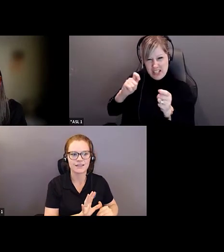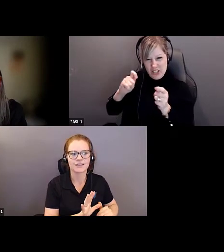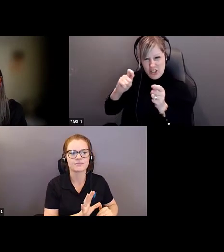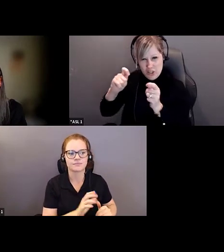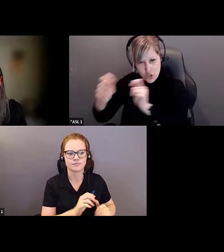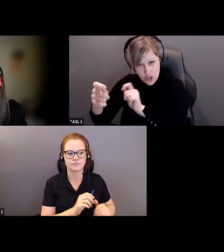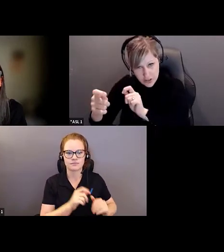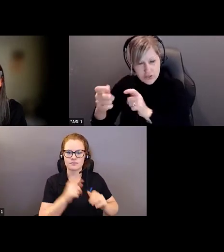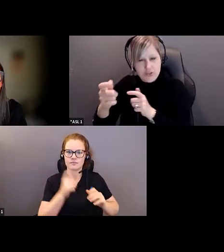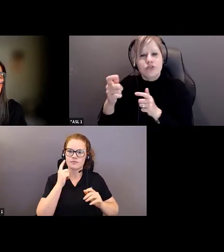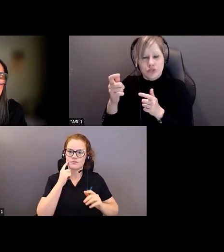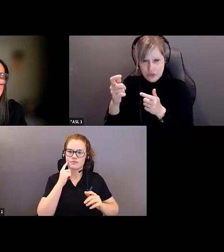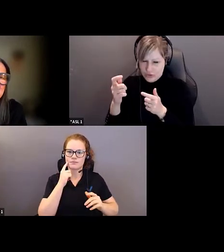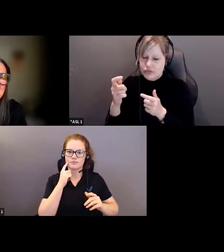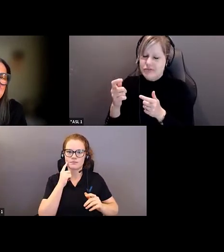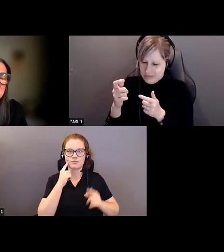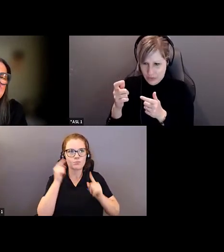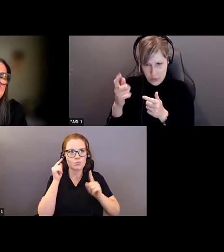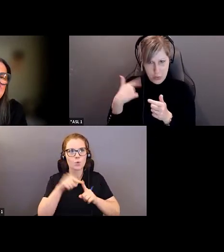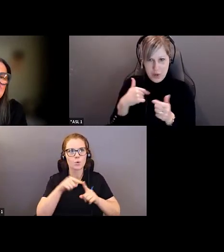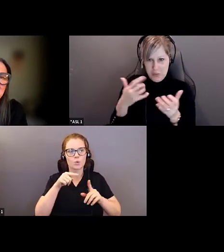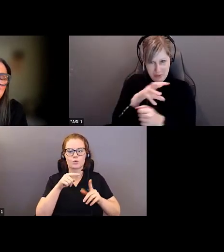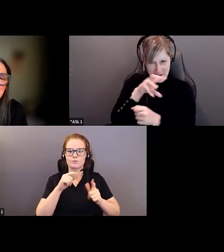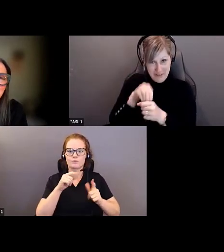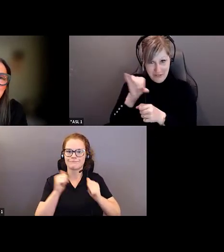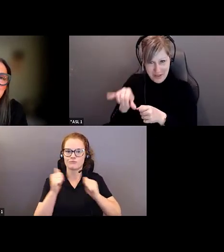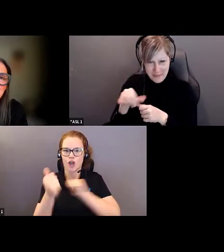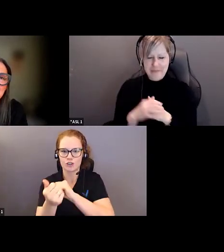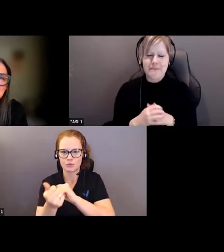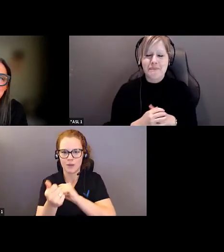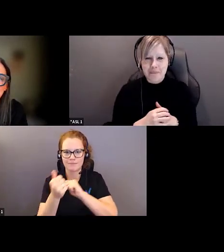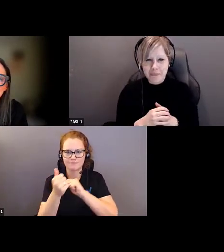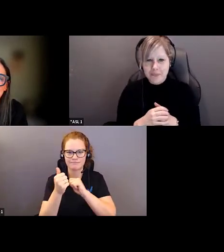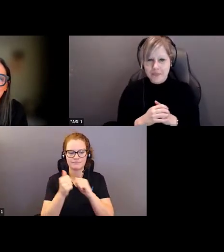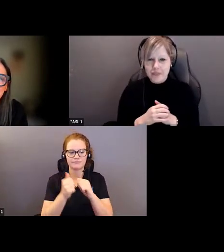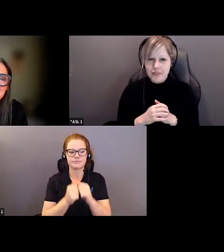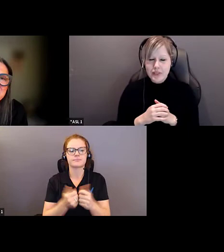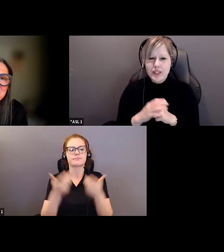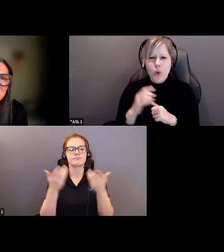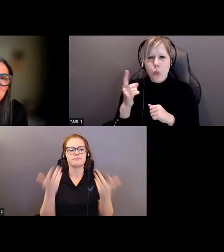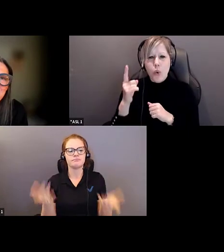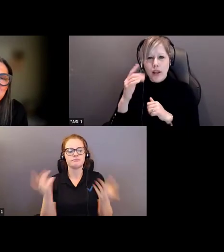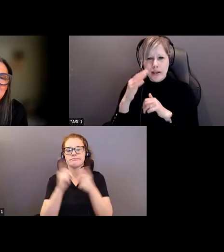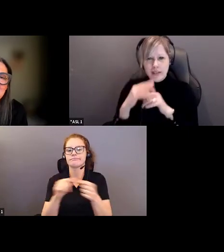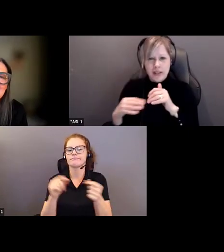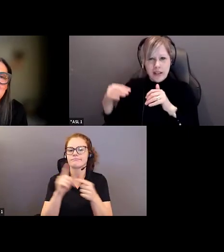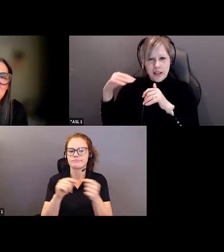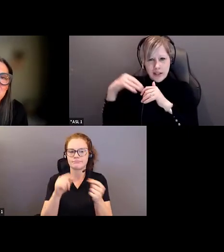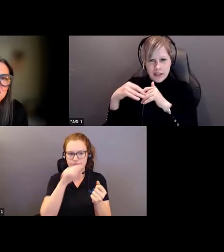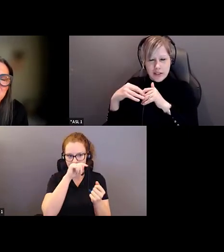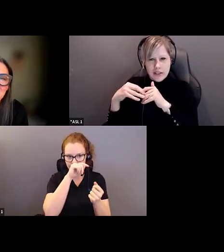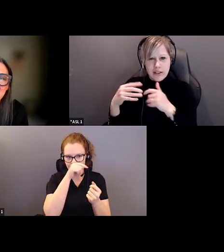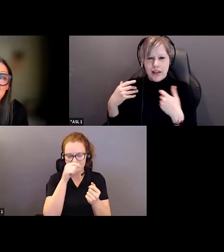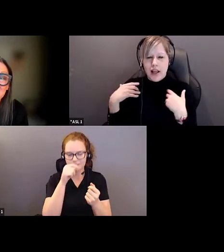here with a short story that I learned from great Indigenous physician and public health